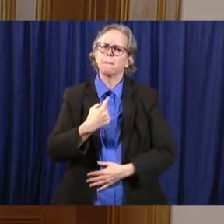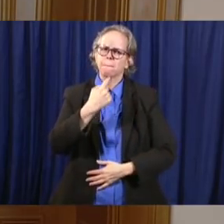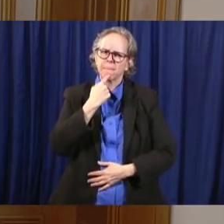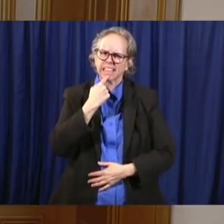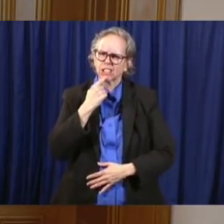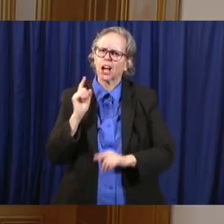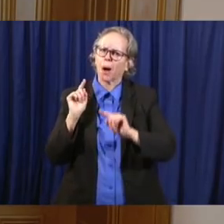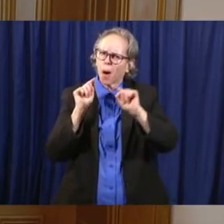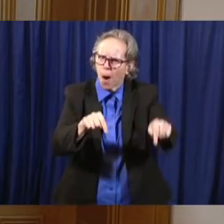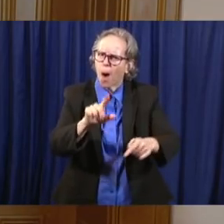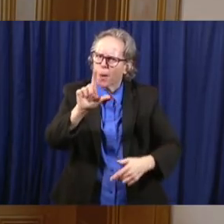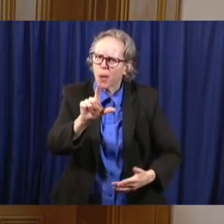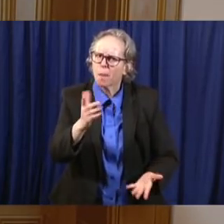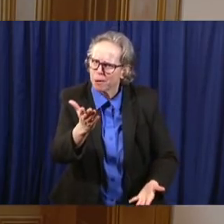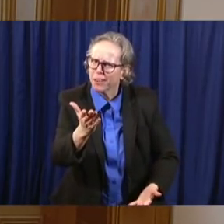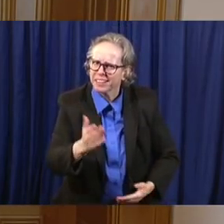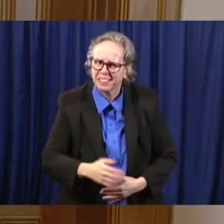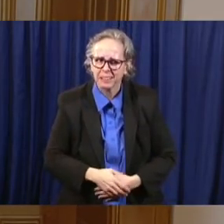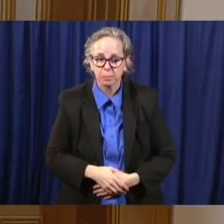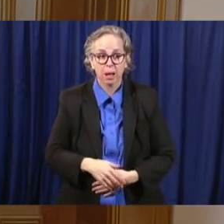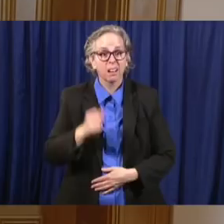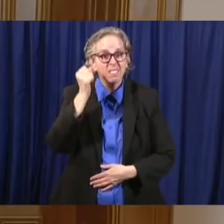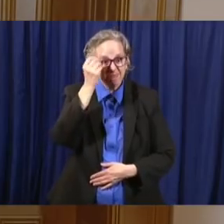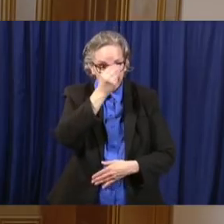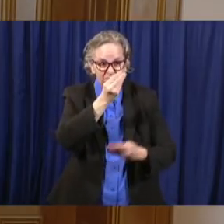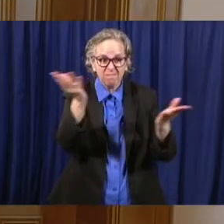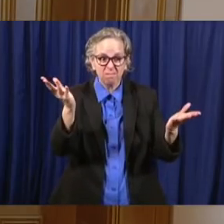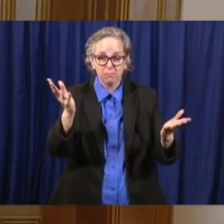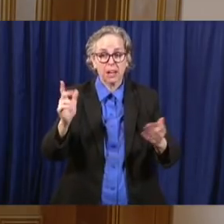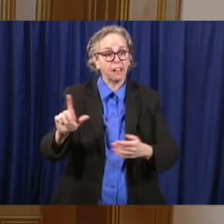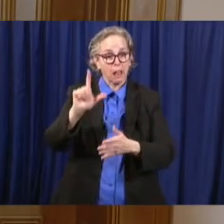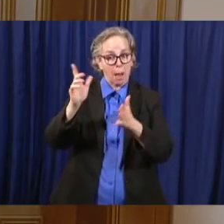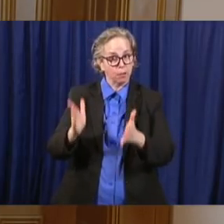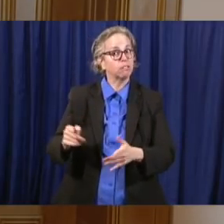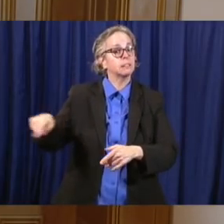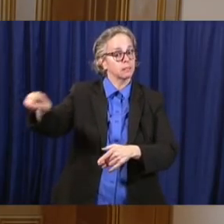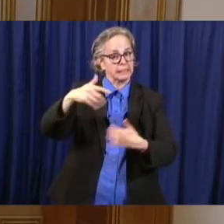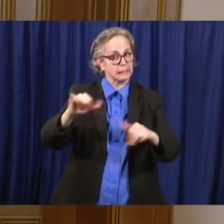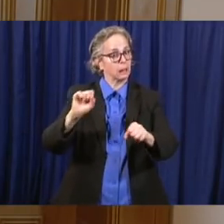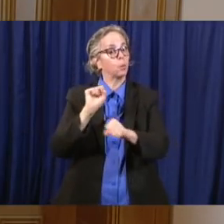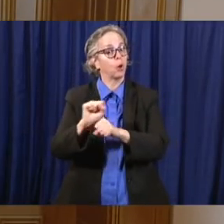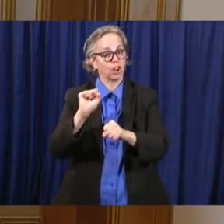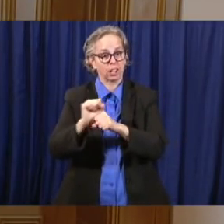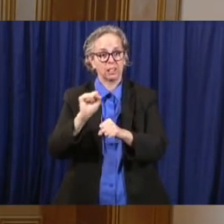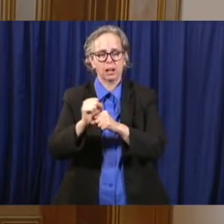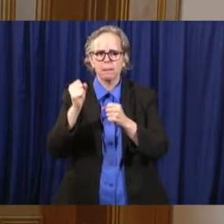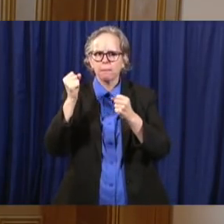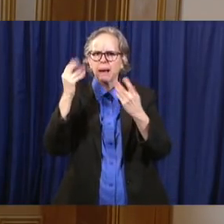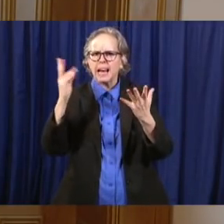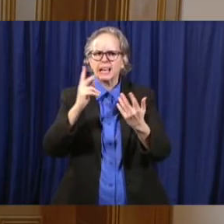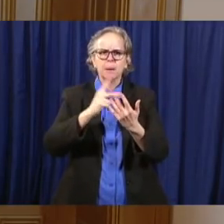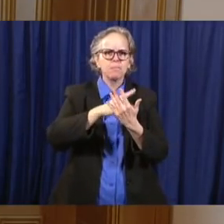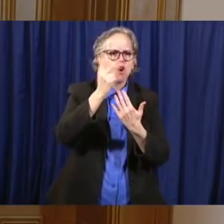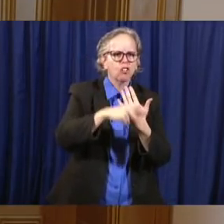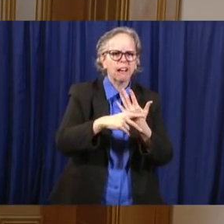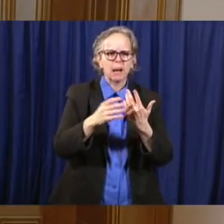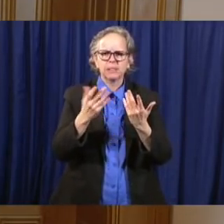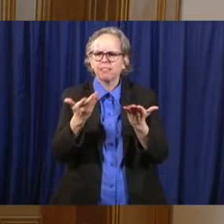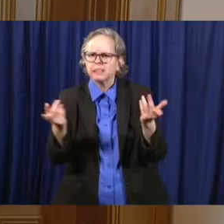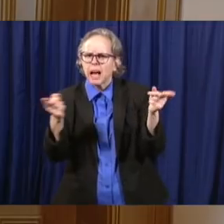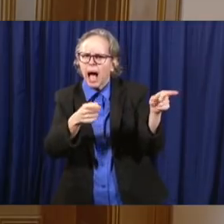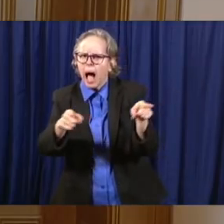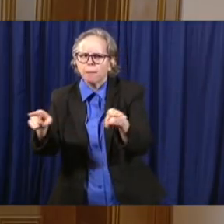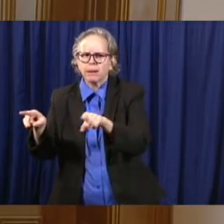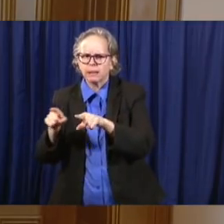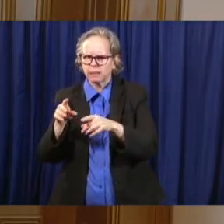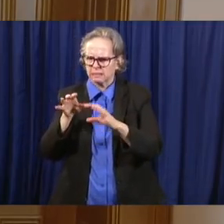libraries, but the libraries continue to work, and there continue to be a lot of library programs and a lot of different things that people